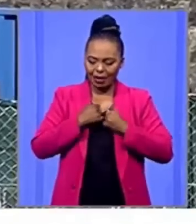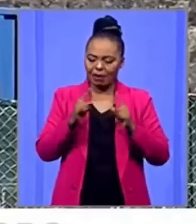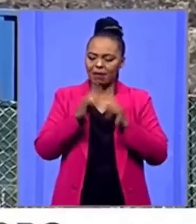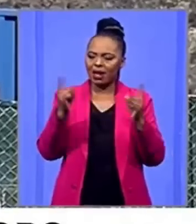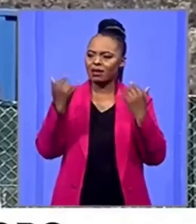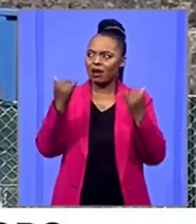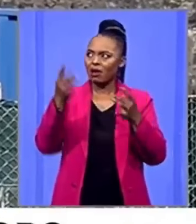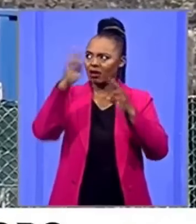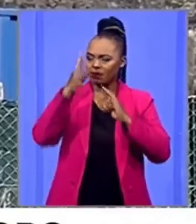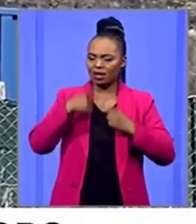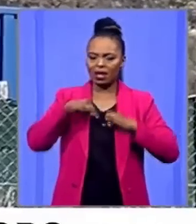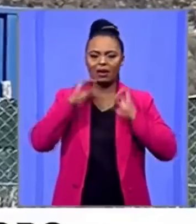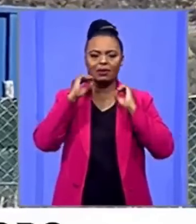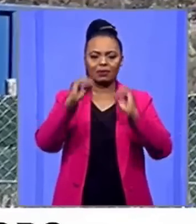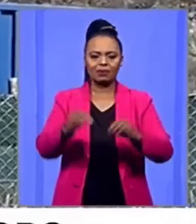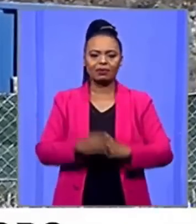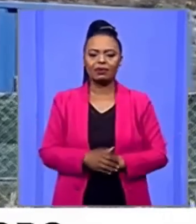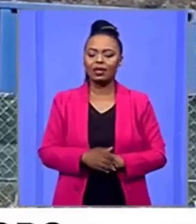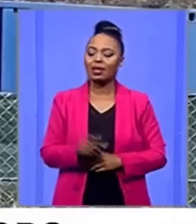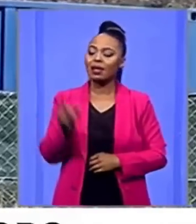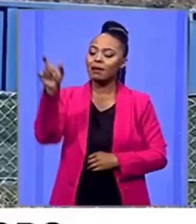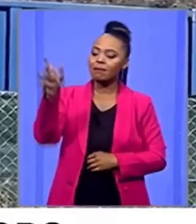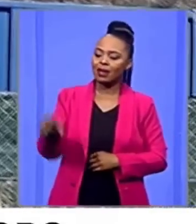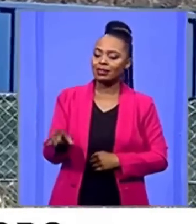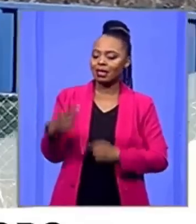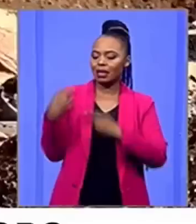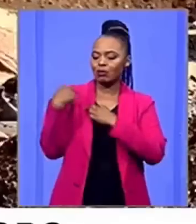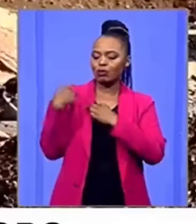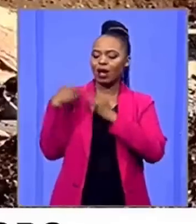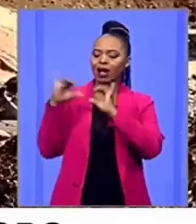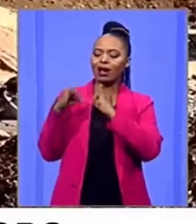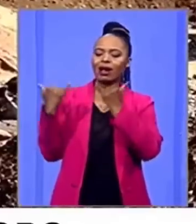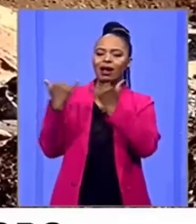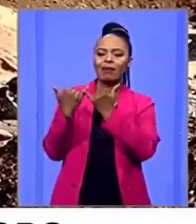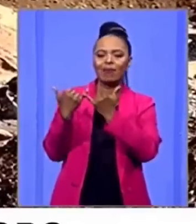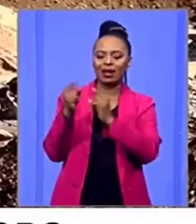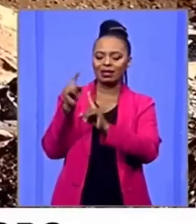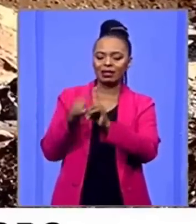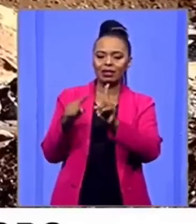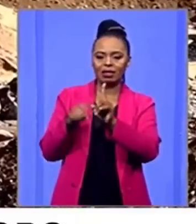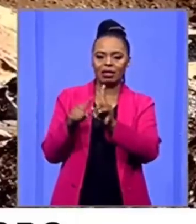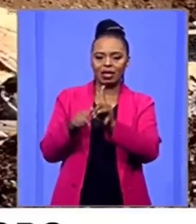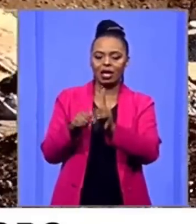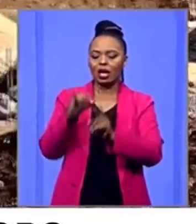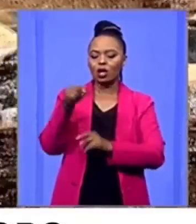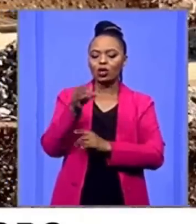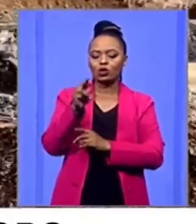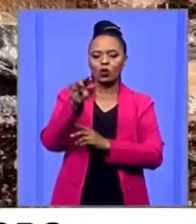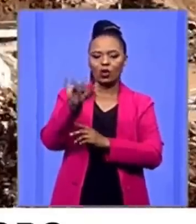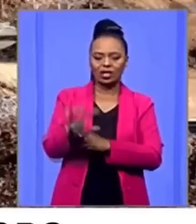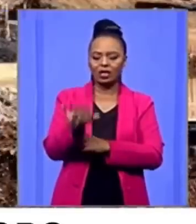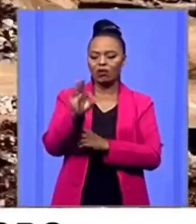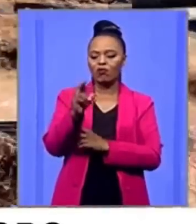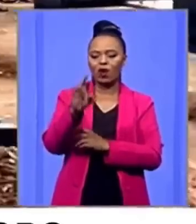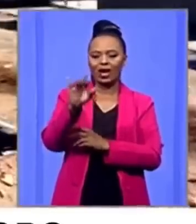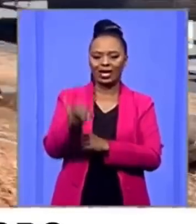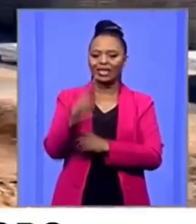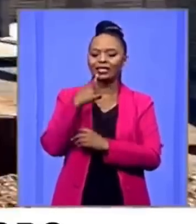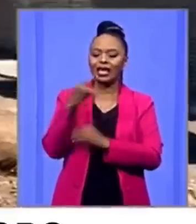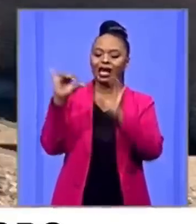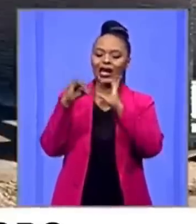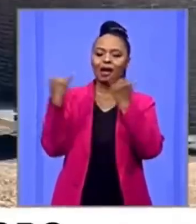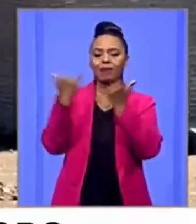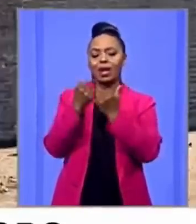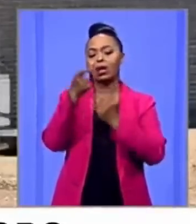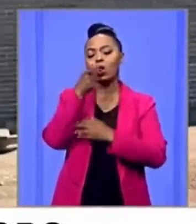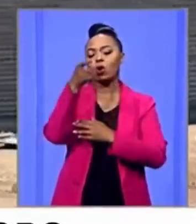a iphetolela molaodi wa khamphane ya Limay Construction yeo e agago bookelo bjo e le go yena Johnny Fourie o re khamphane e ka se kgone